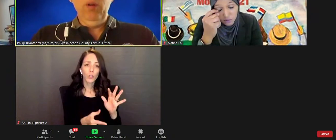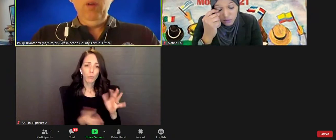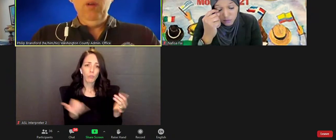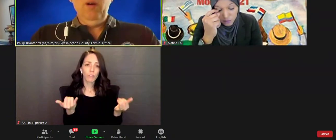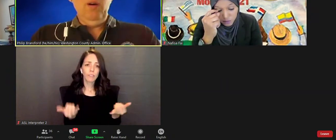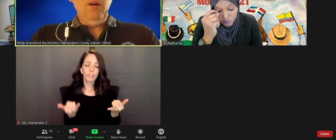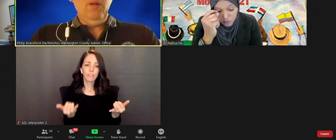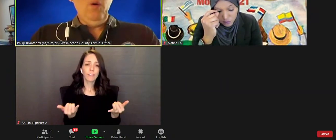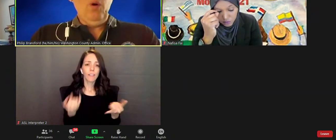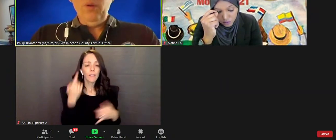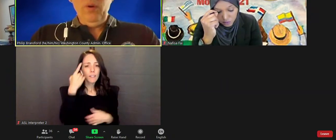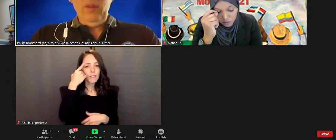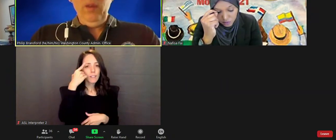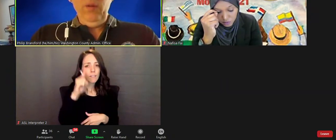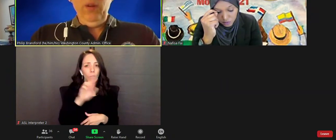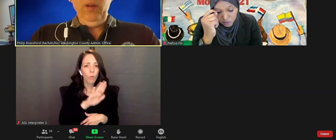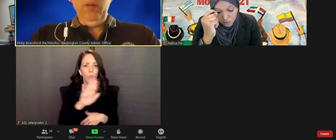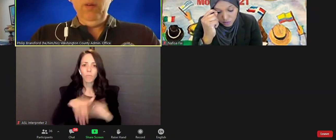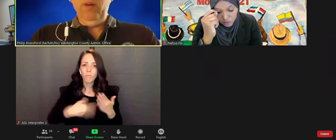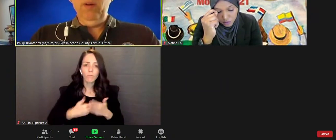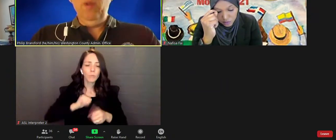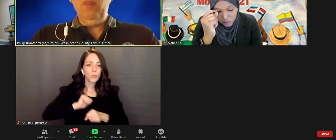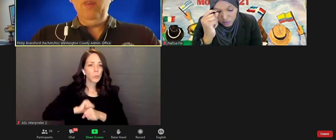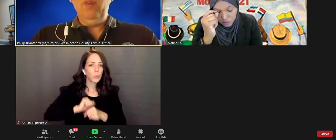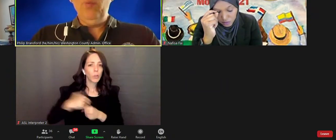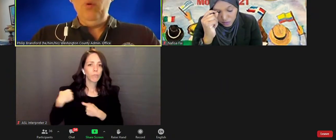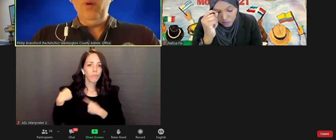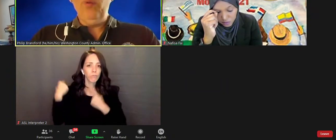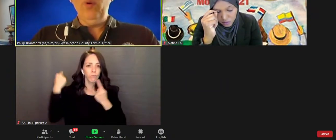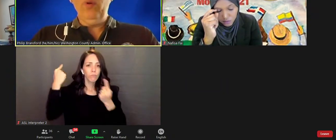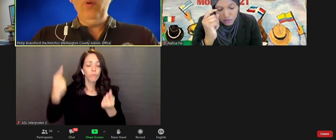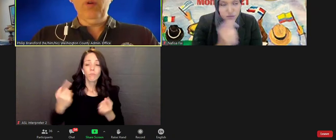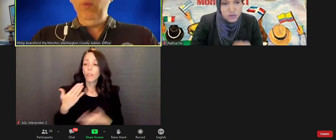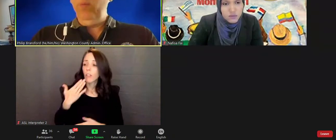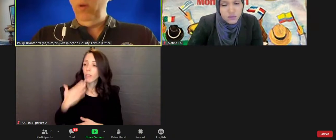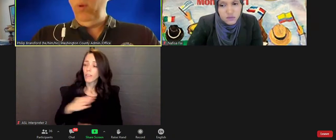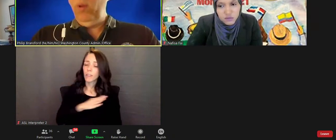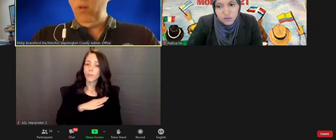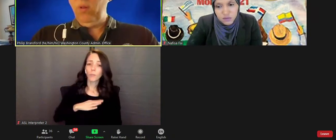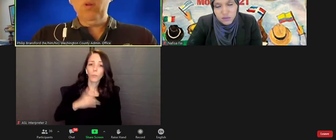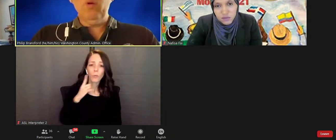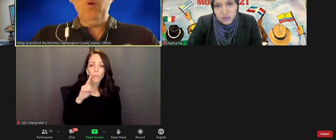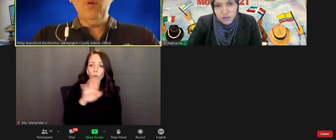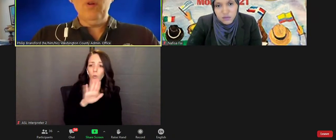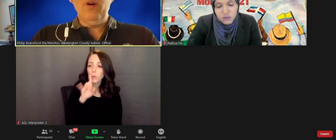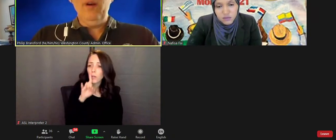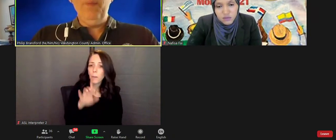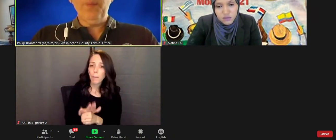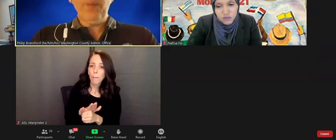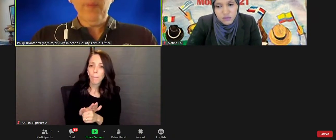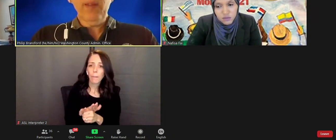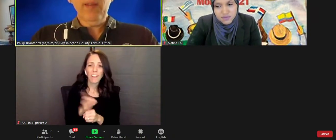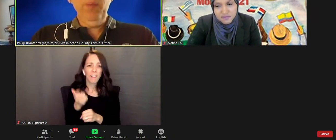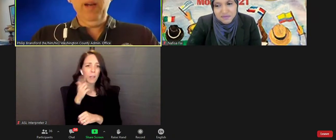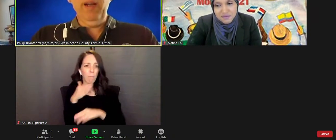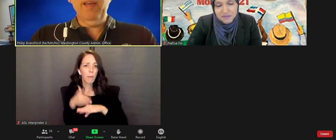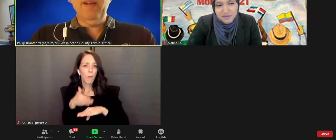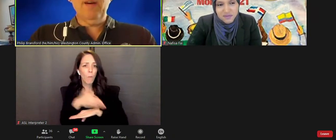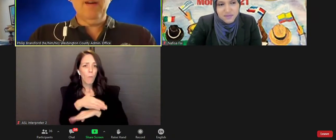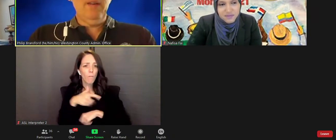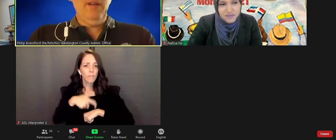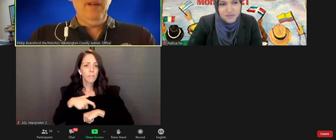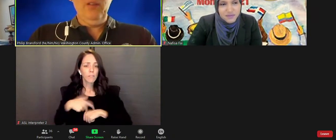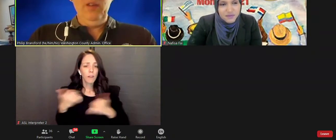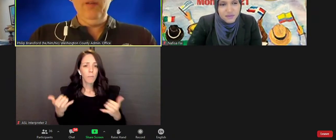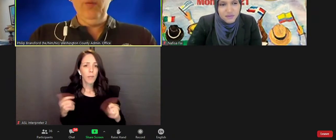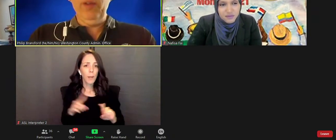for all the work that you've done. And thank you, board, for your commitment. We are a little over time, but I